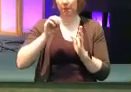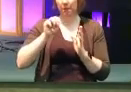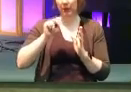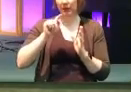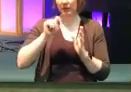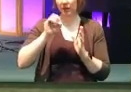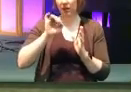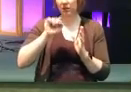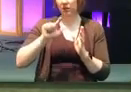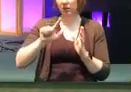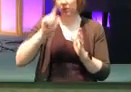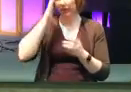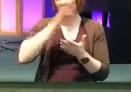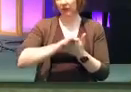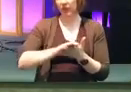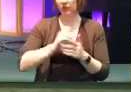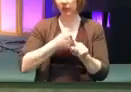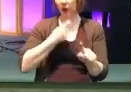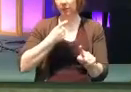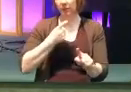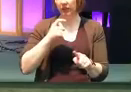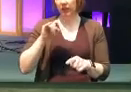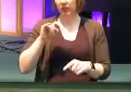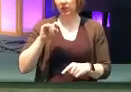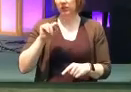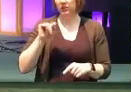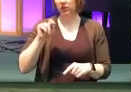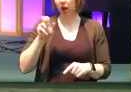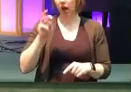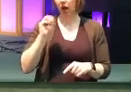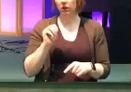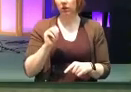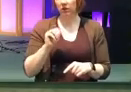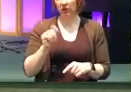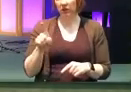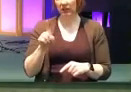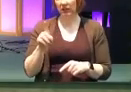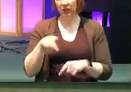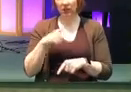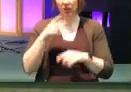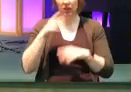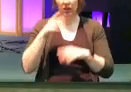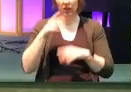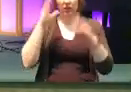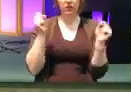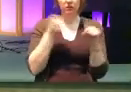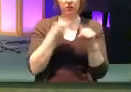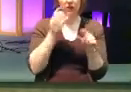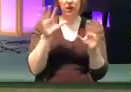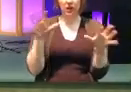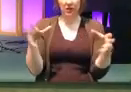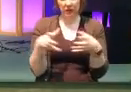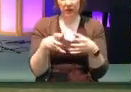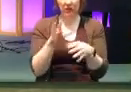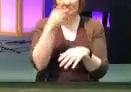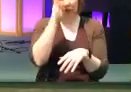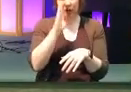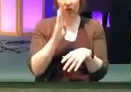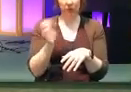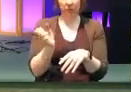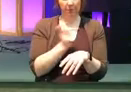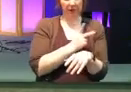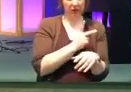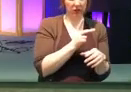Christian, is actually from Tom Trask. He's a former general superintendent of the Assemblies of God. Wrote a book a number of years ago called Back to the